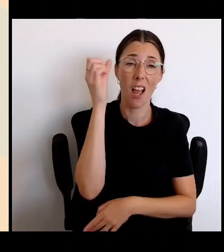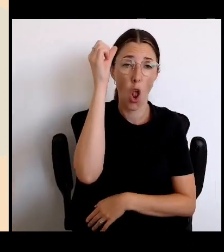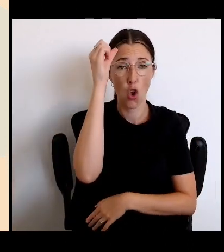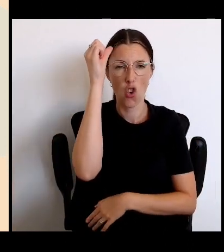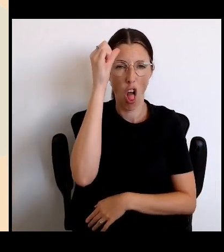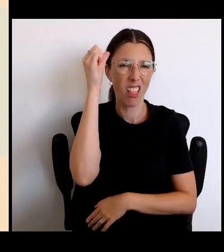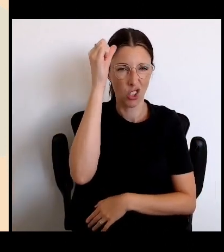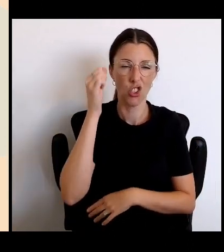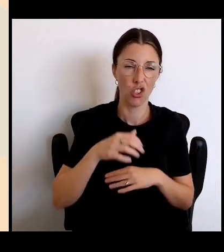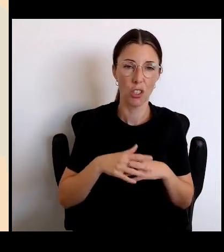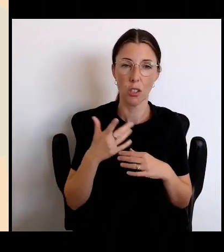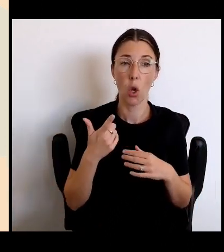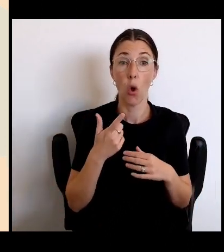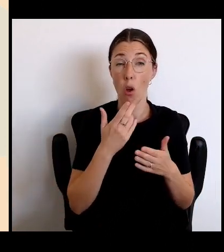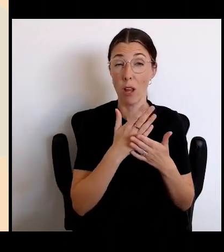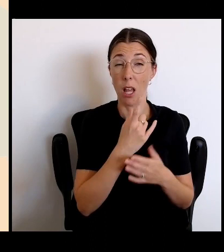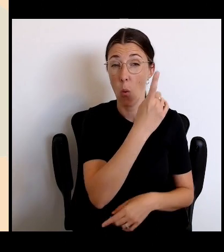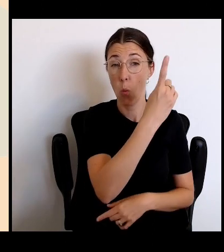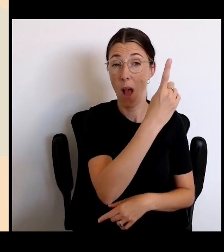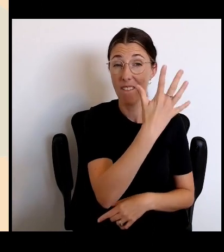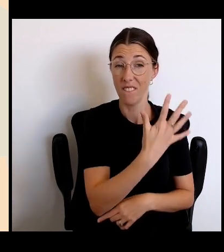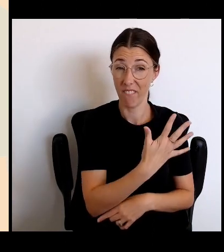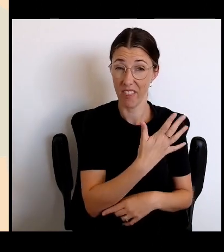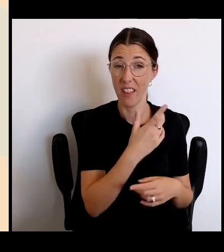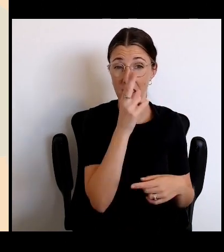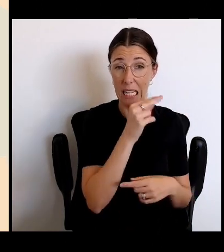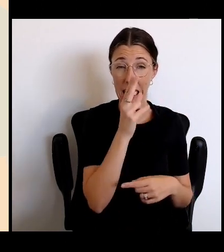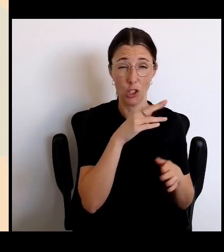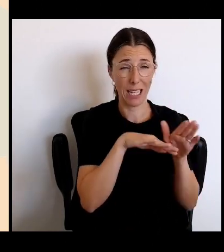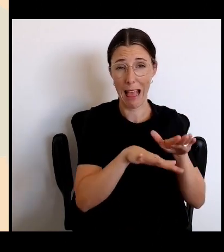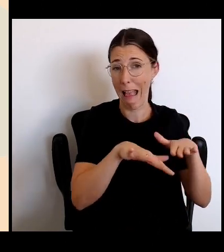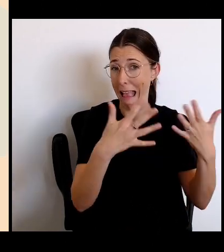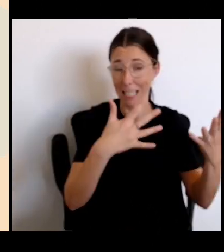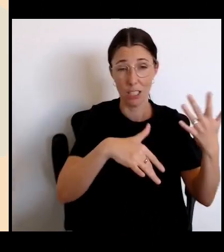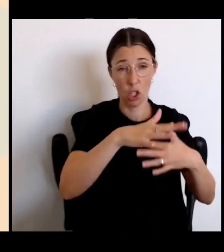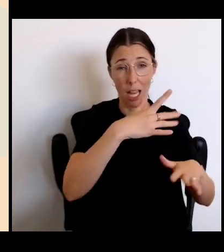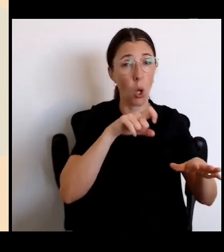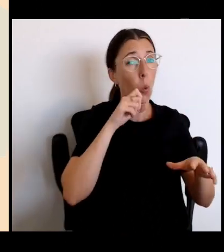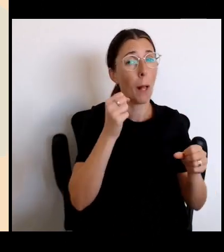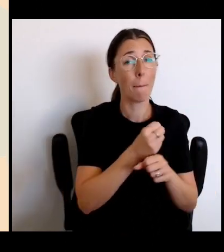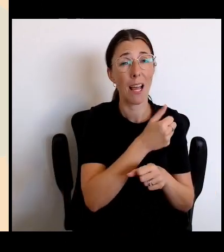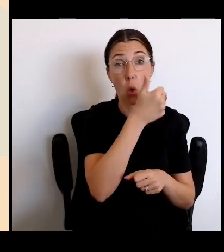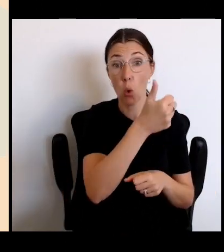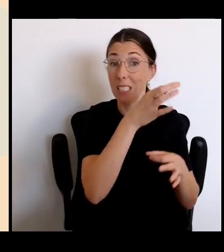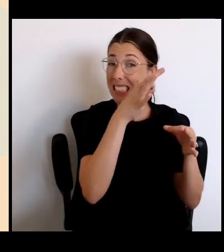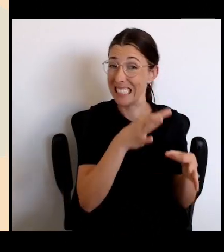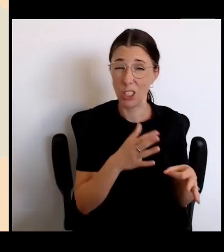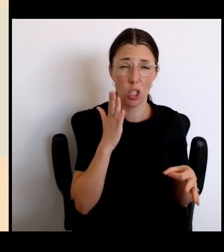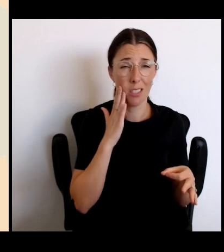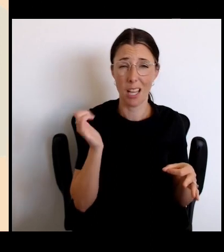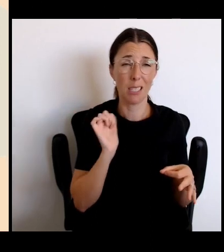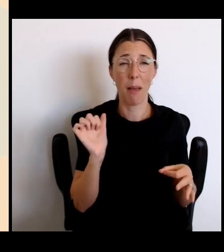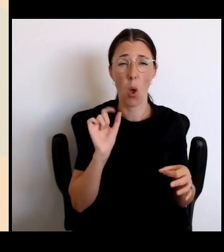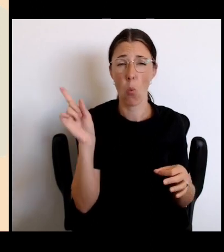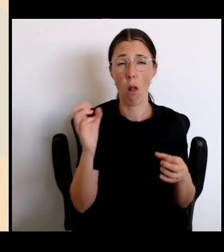know, a fifth of teenagers in any society that are going to make good decisions regardless, and that's probably that group. I'm less confident about